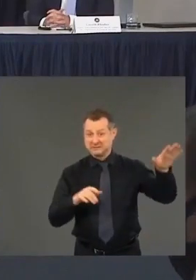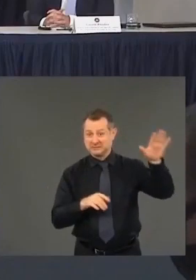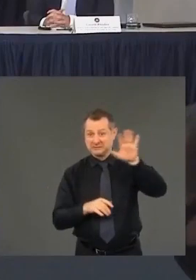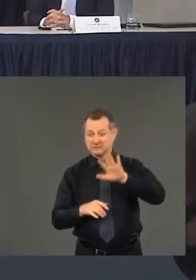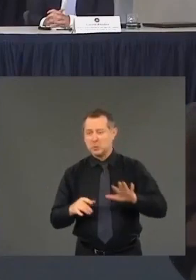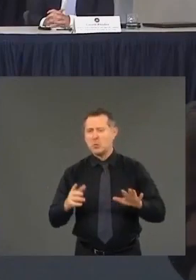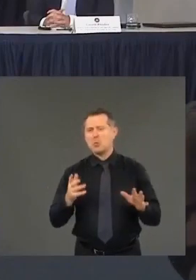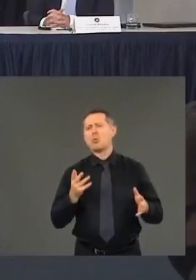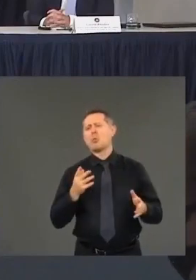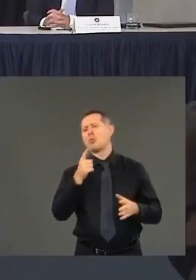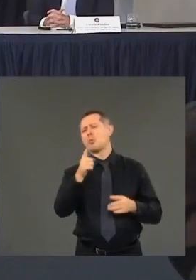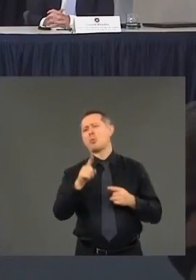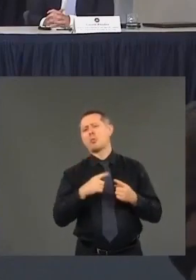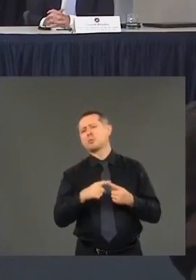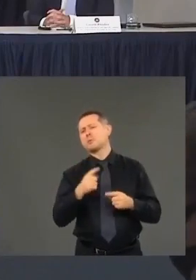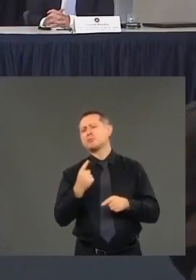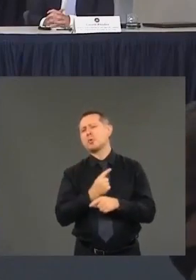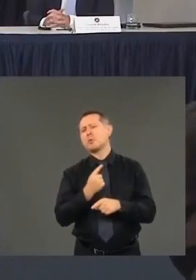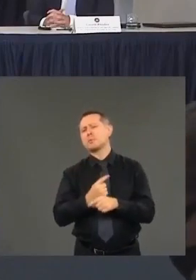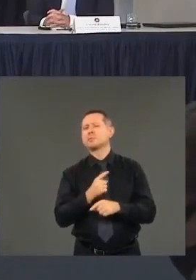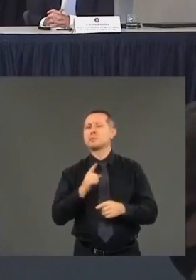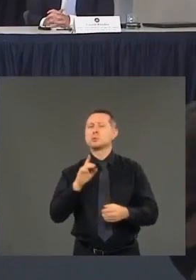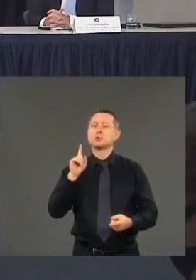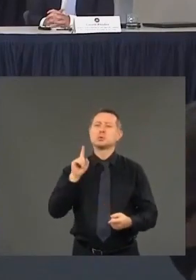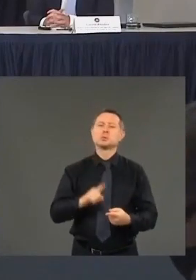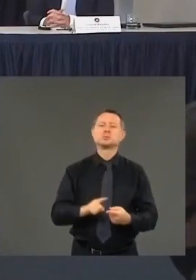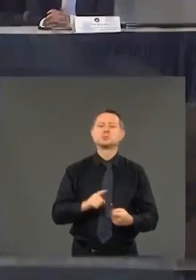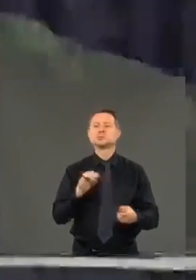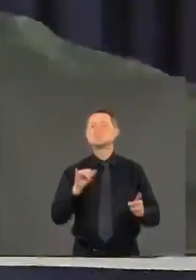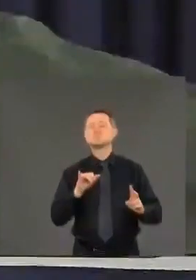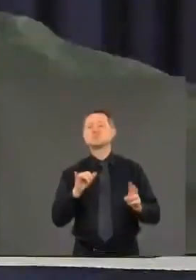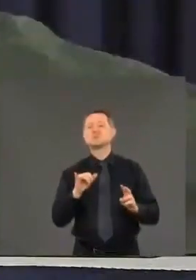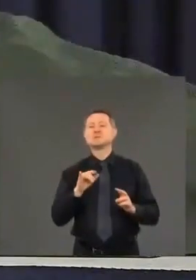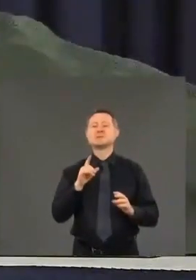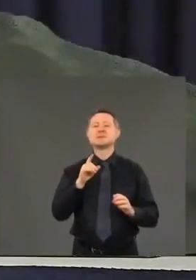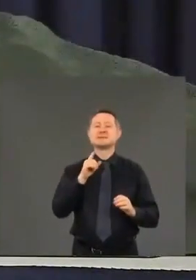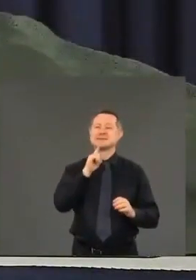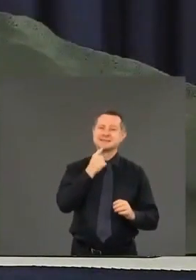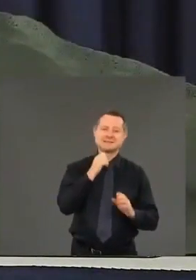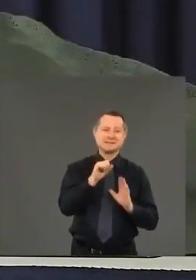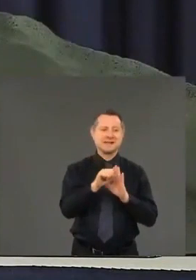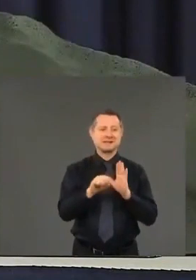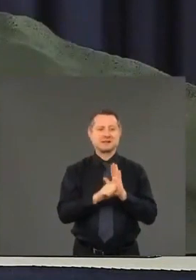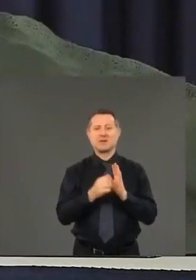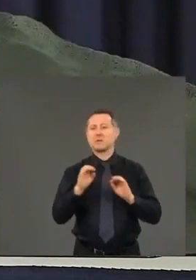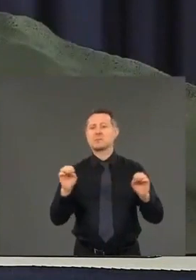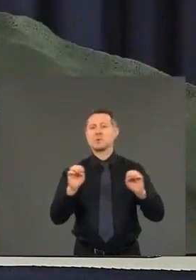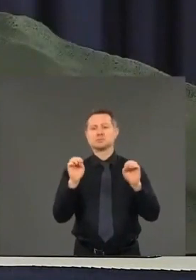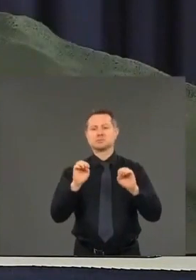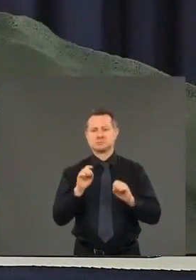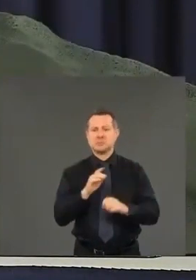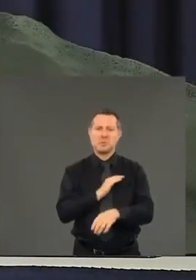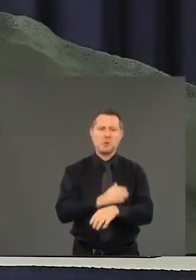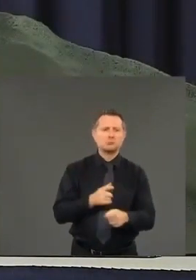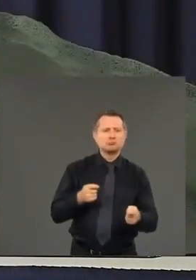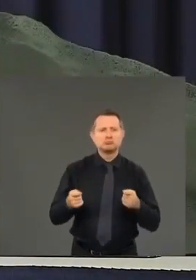think are appropriate for eventually ending the state of emergency and your own emergency powers before April